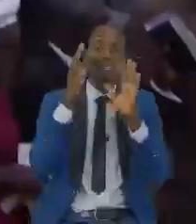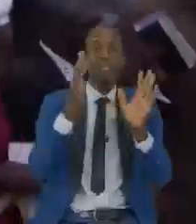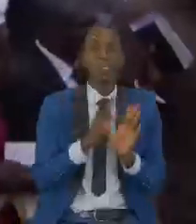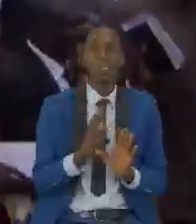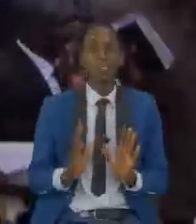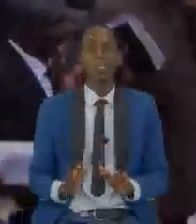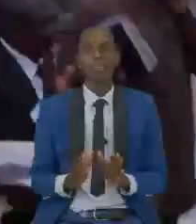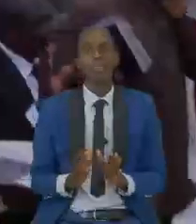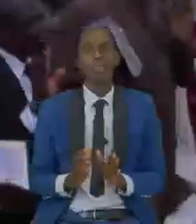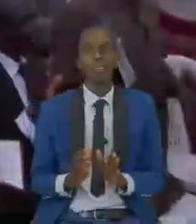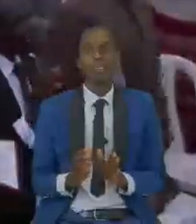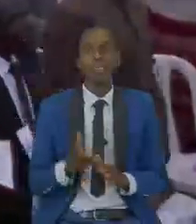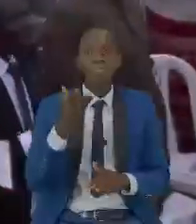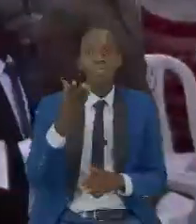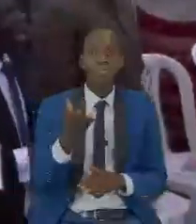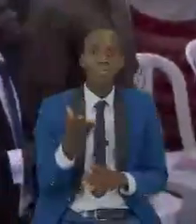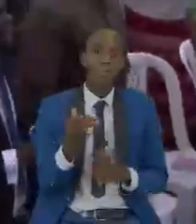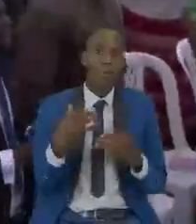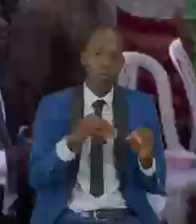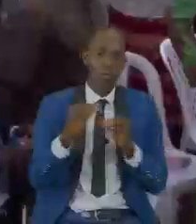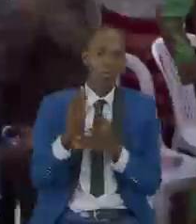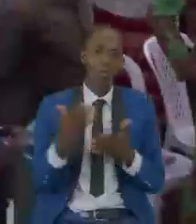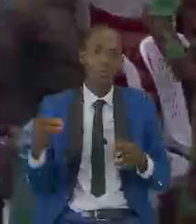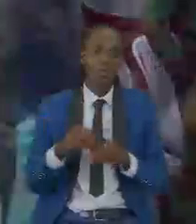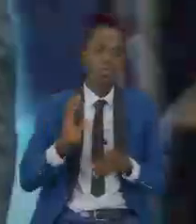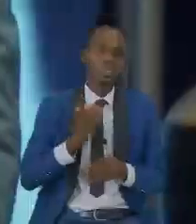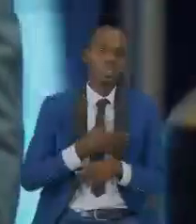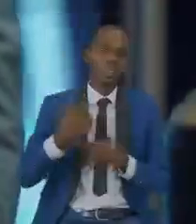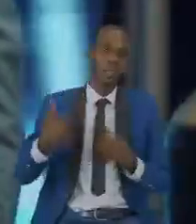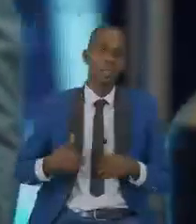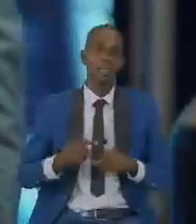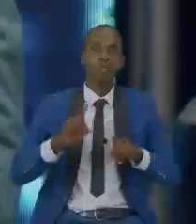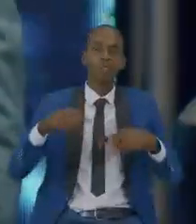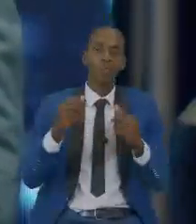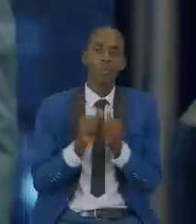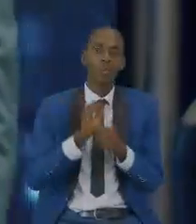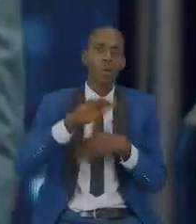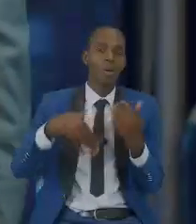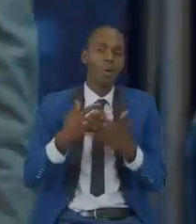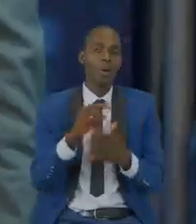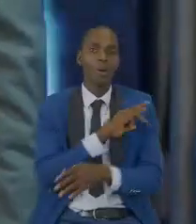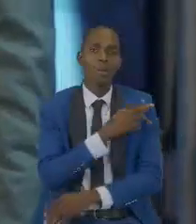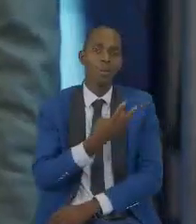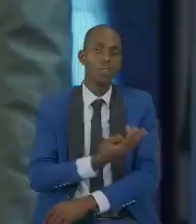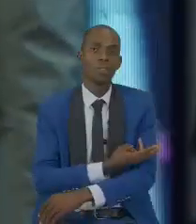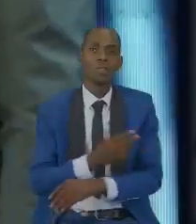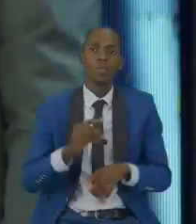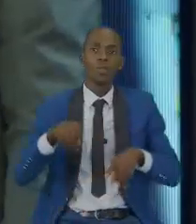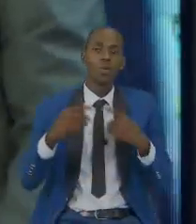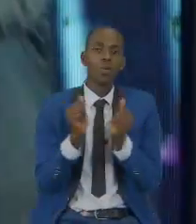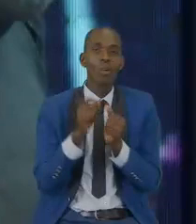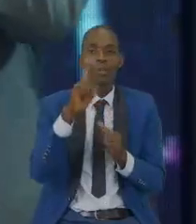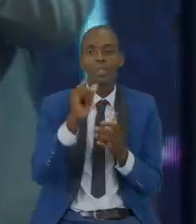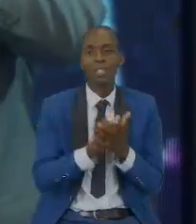He has put something in our hearts. We go with the Almighty. We go with the one that will never